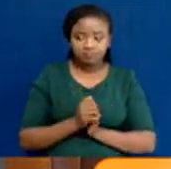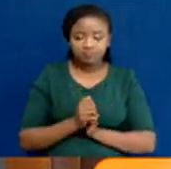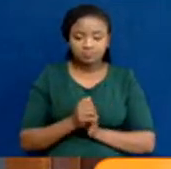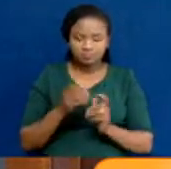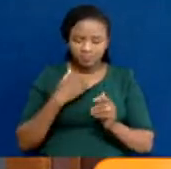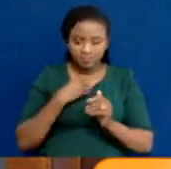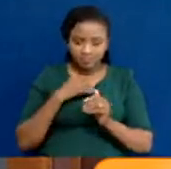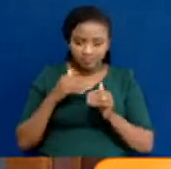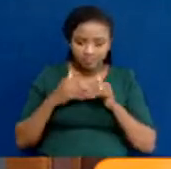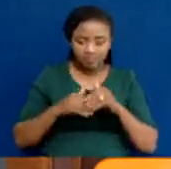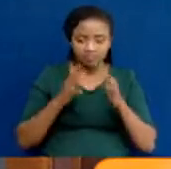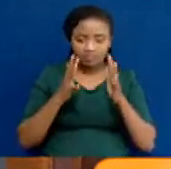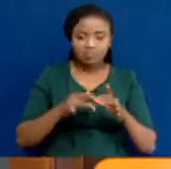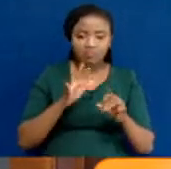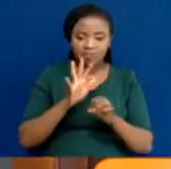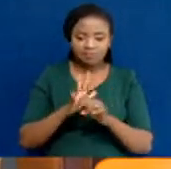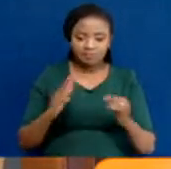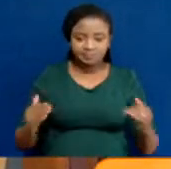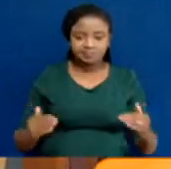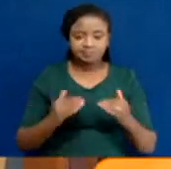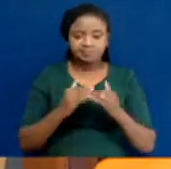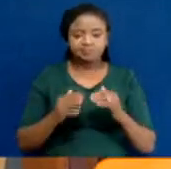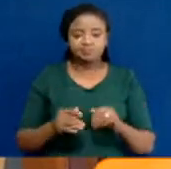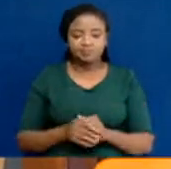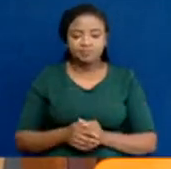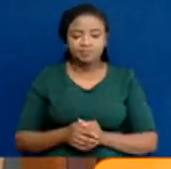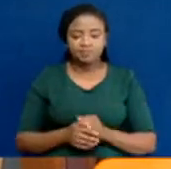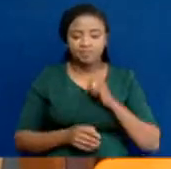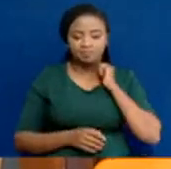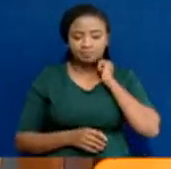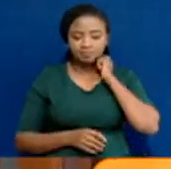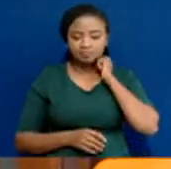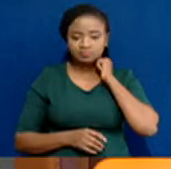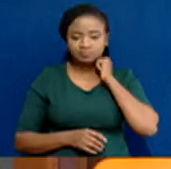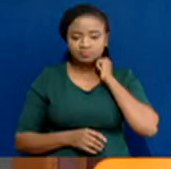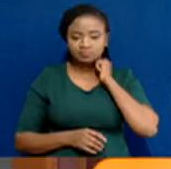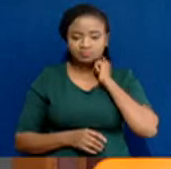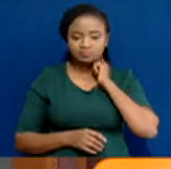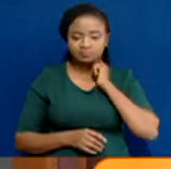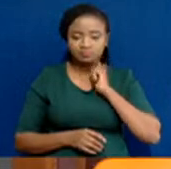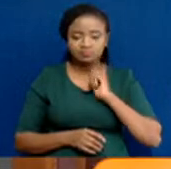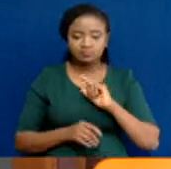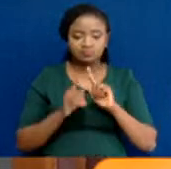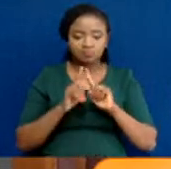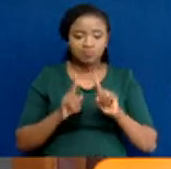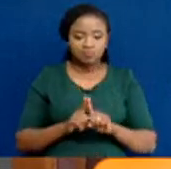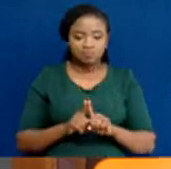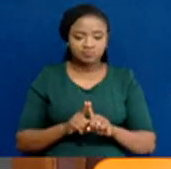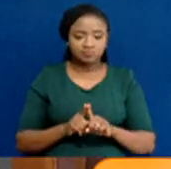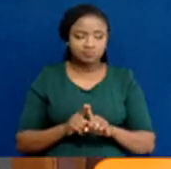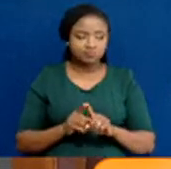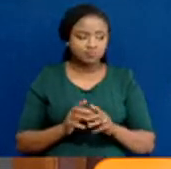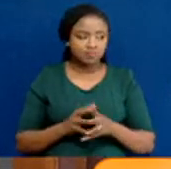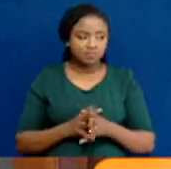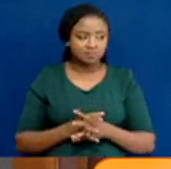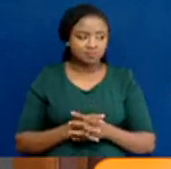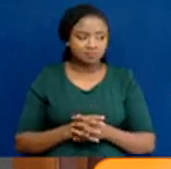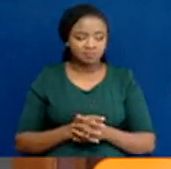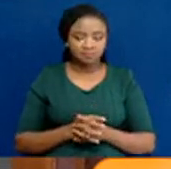followers and palms, and, he's assumed to be a small god. And so what? Why you talk about him? About